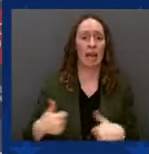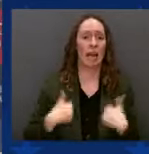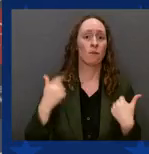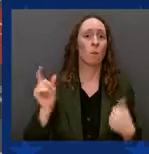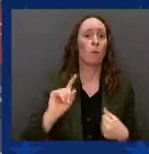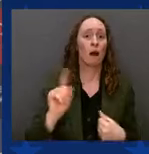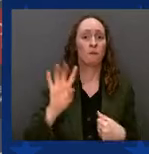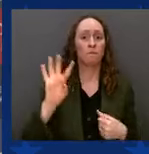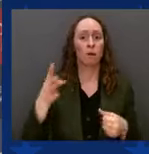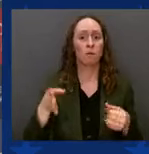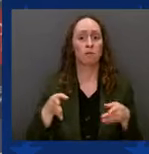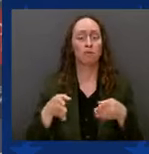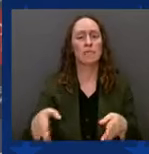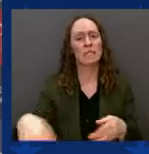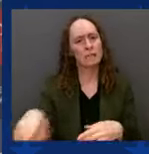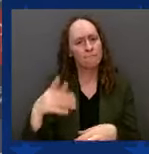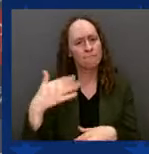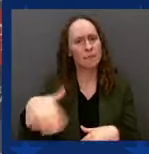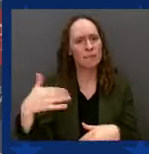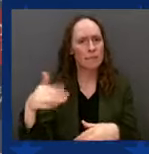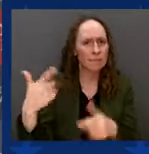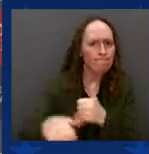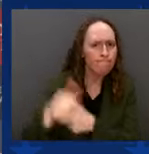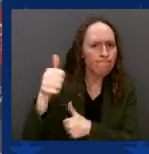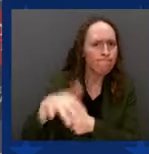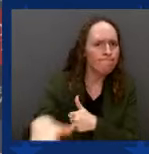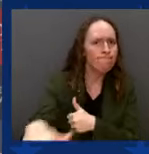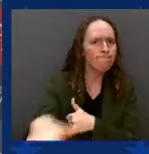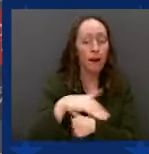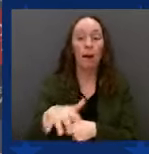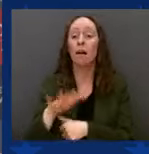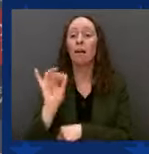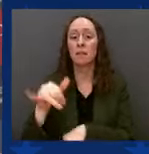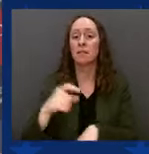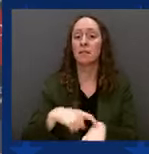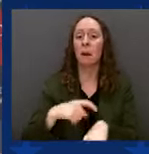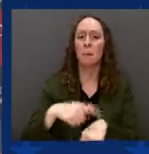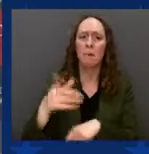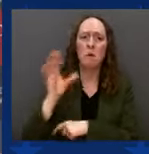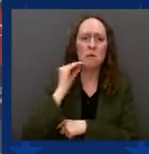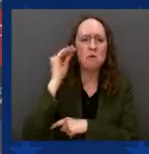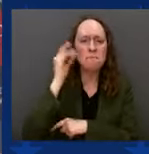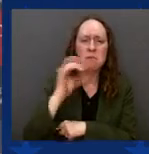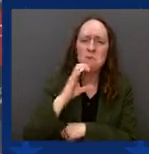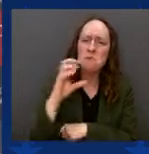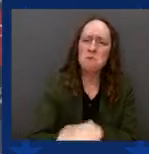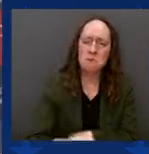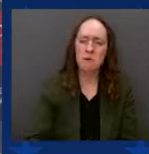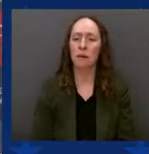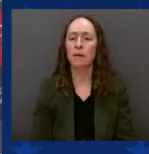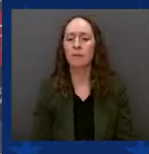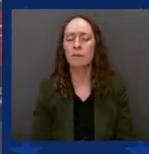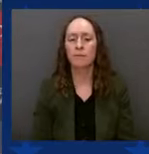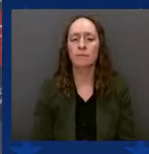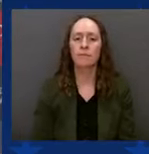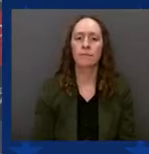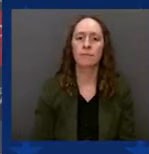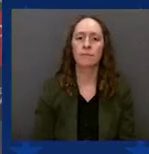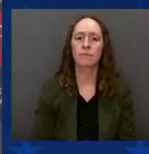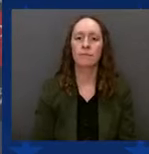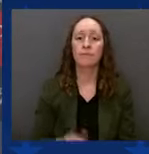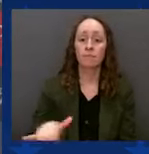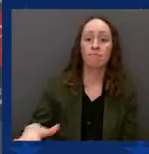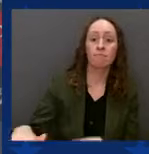one of these old Victorian homes, you know, the kind that have a outcropping on the corner of the... And she could hear the gangs